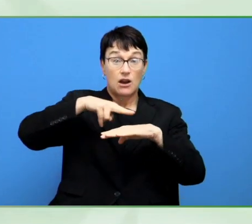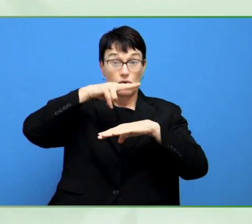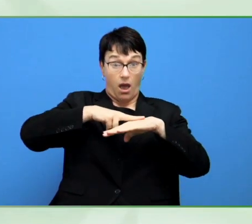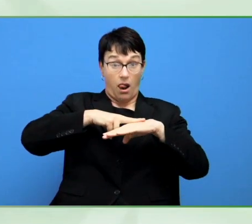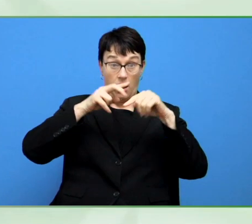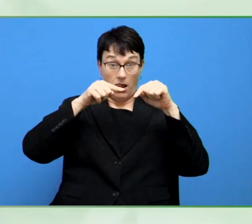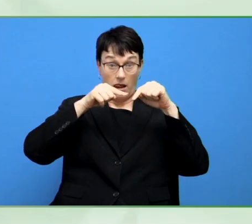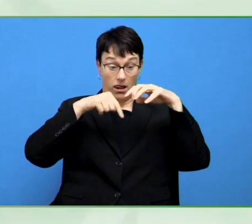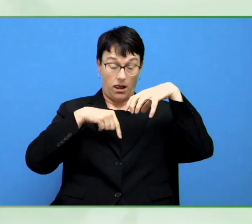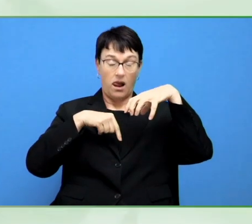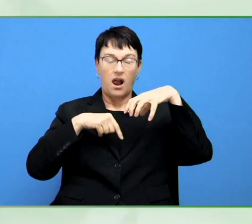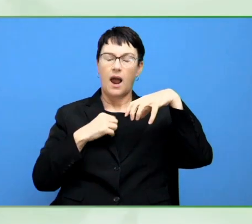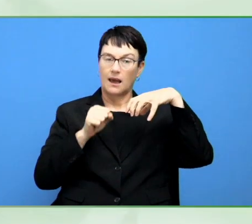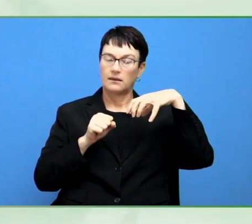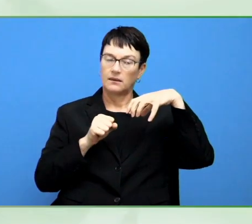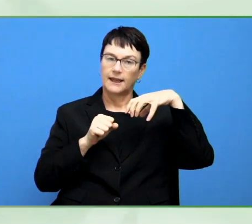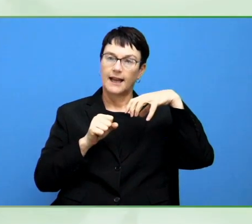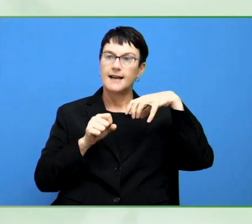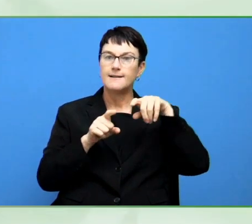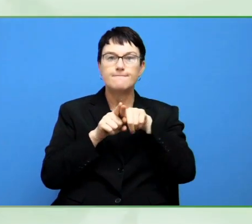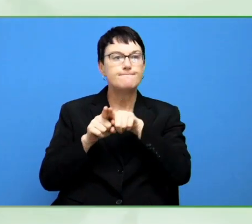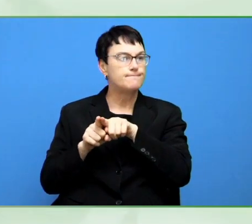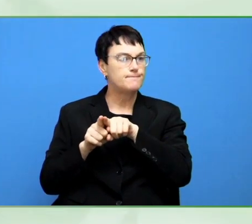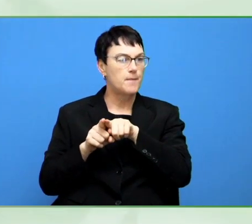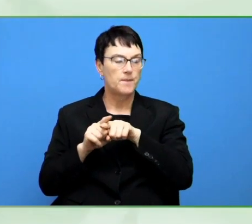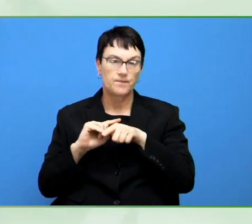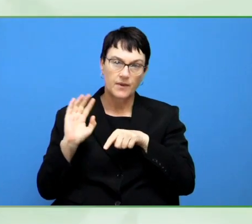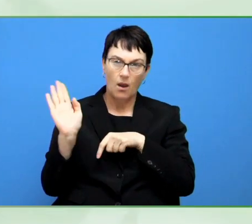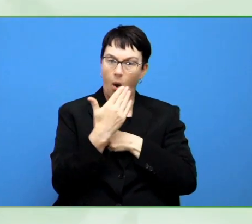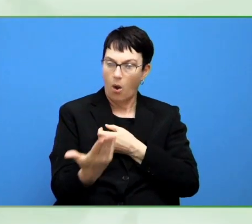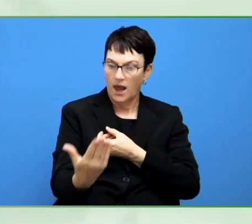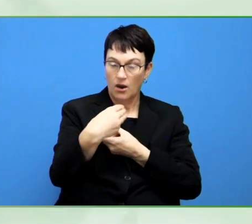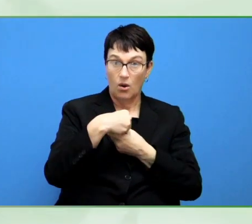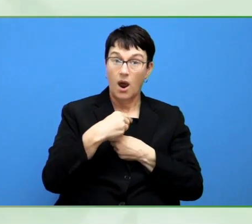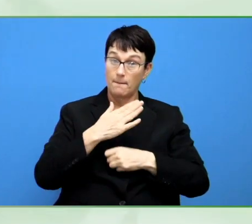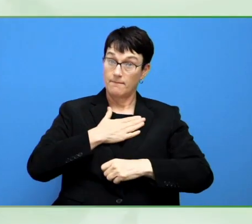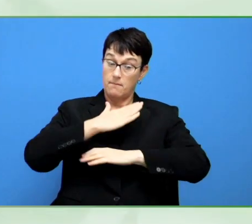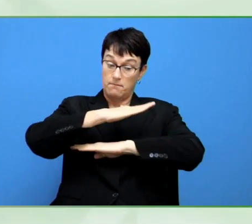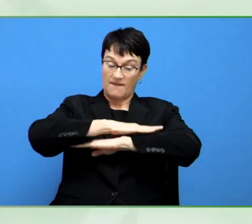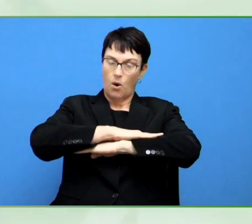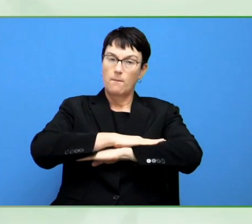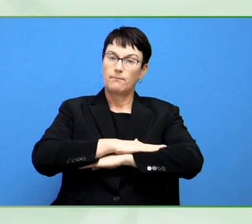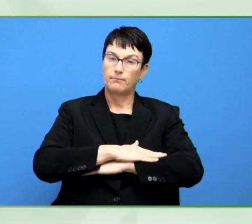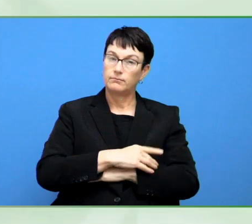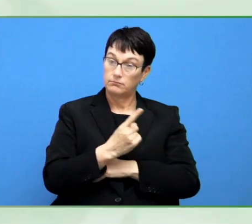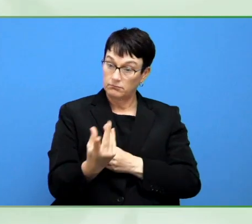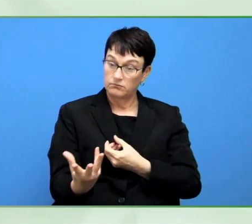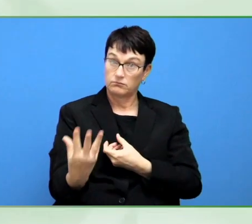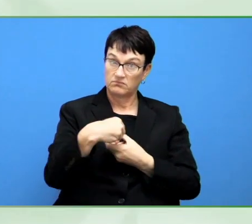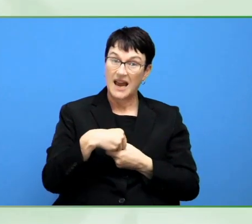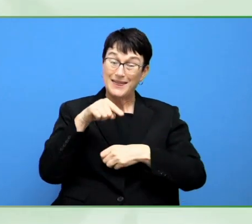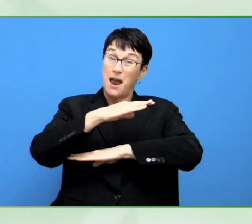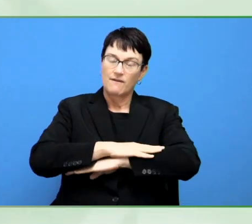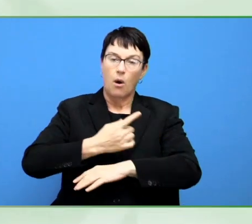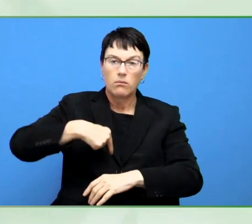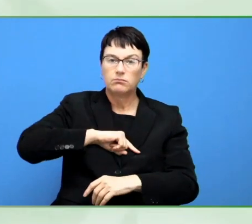include them all on our platform so that we can discuss with each other And we can also